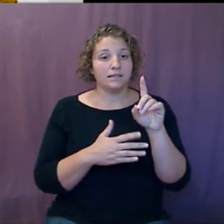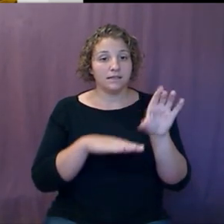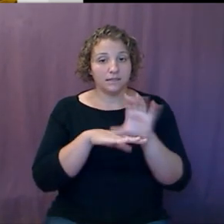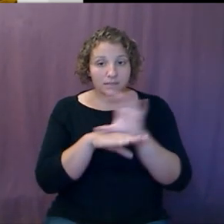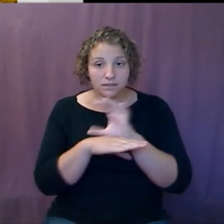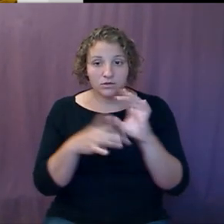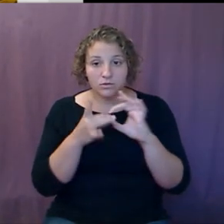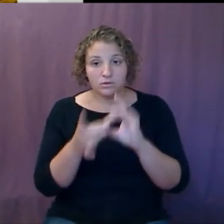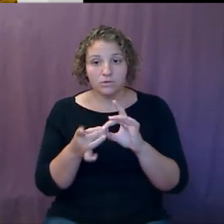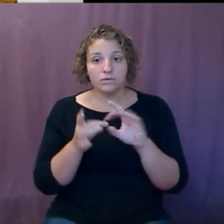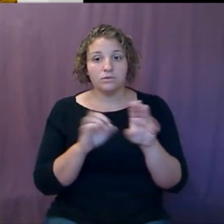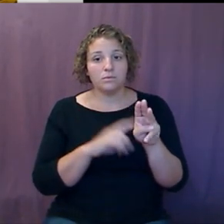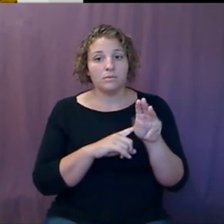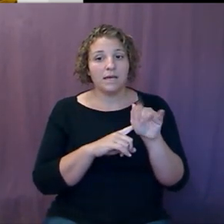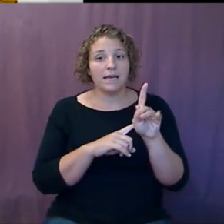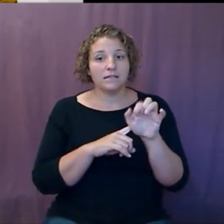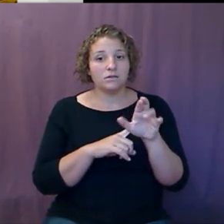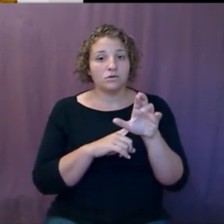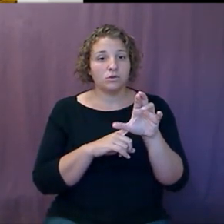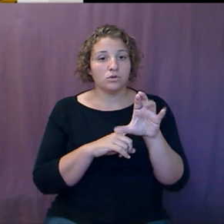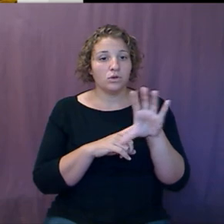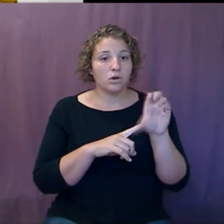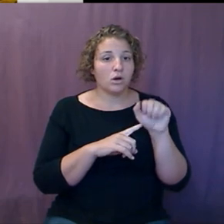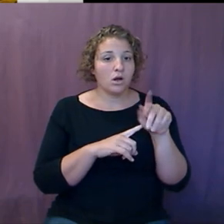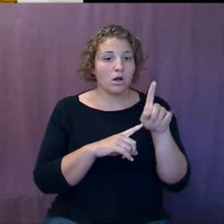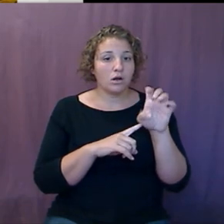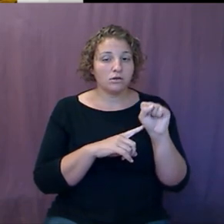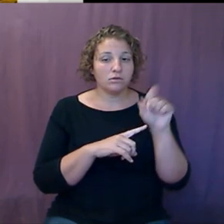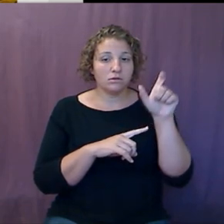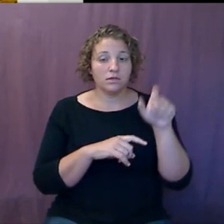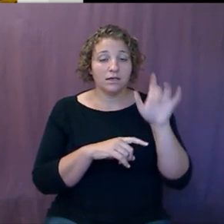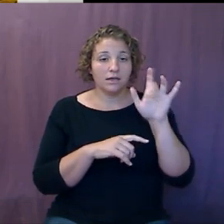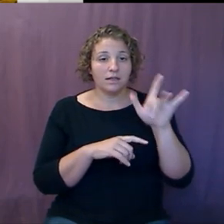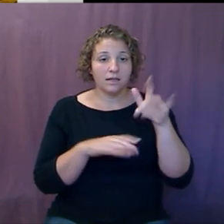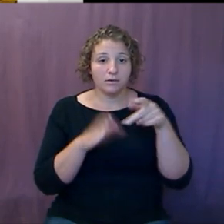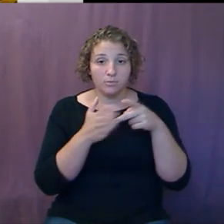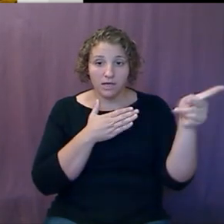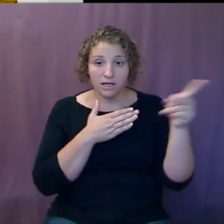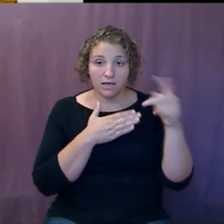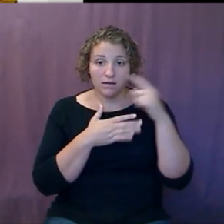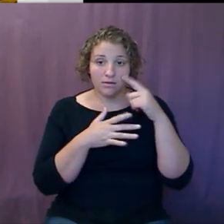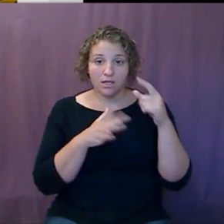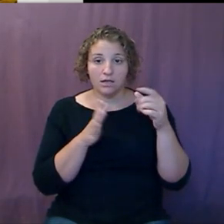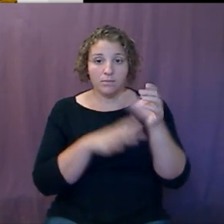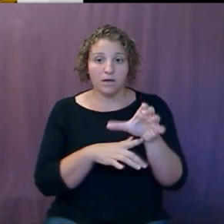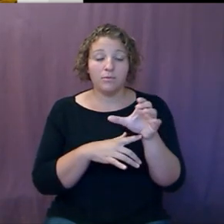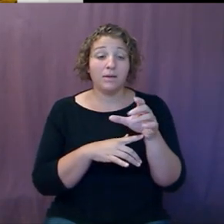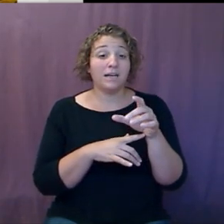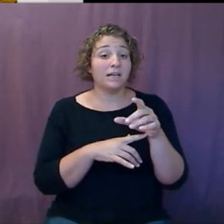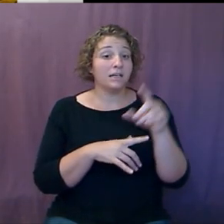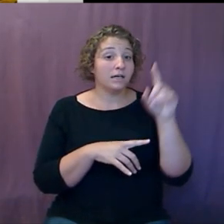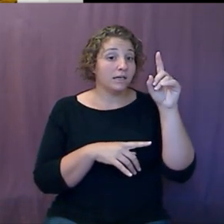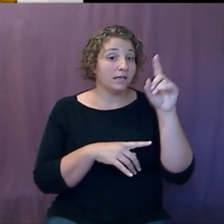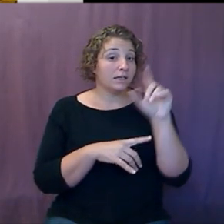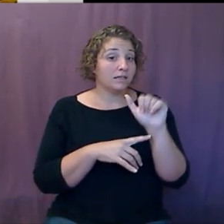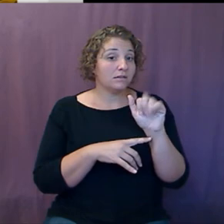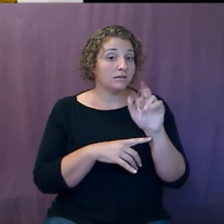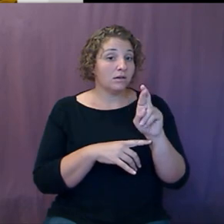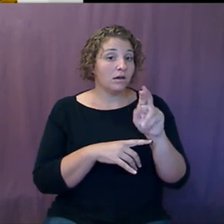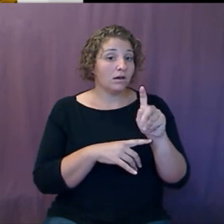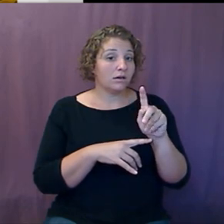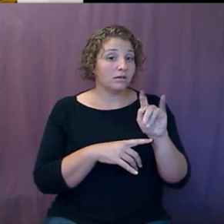to mastercard's click to pay or click to play sorry system that is powered by its ai that's artificial intelligence for those who aren't keeping